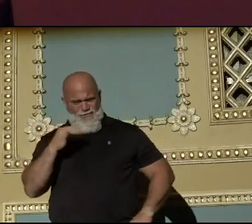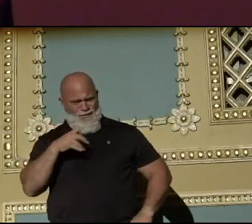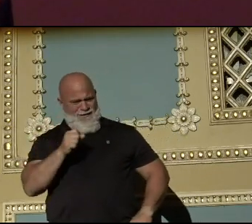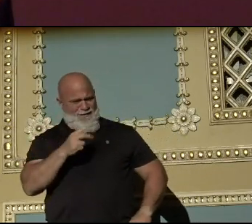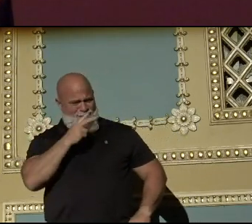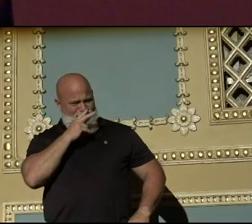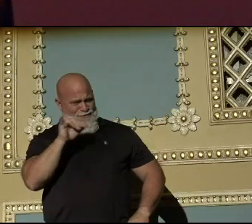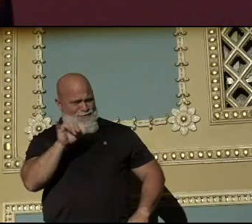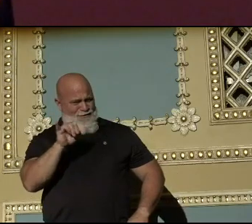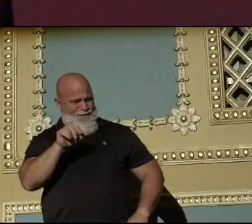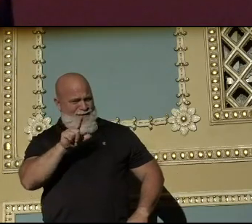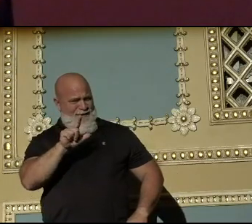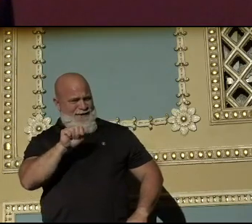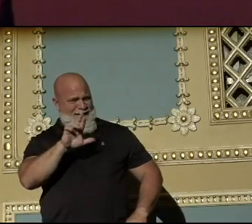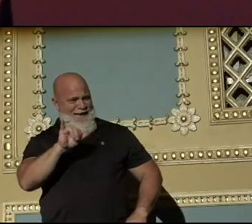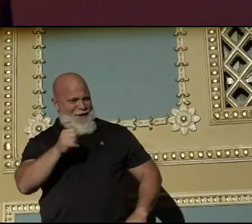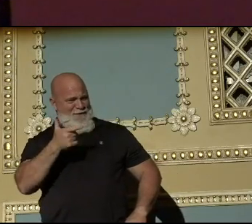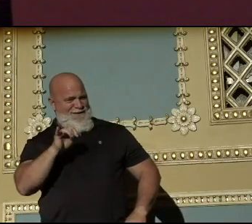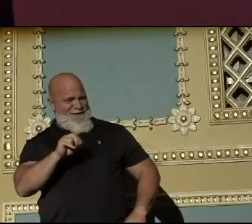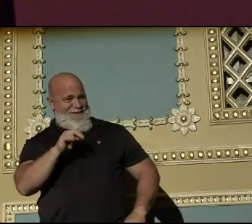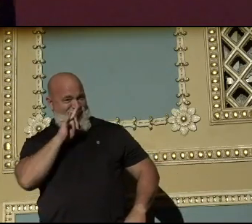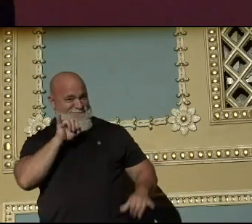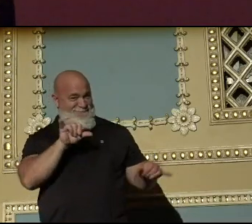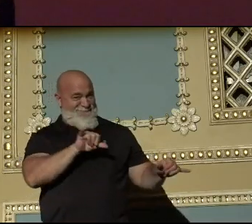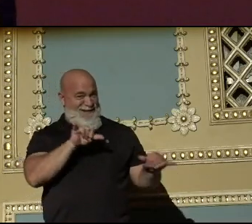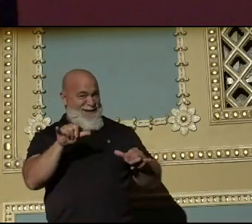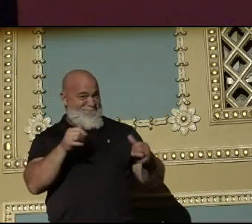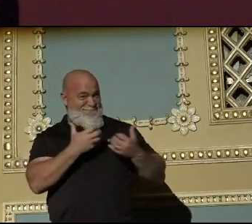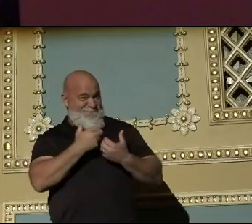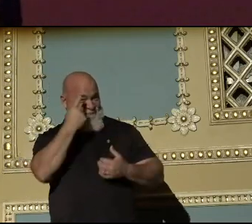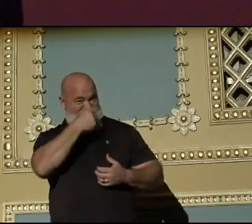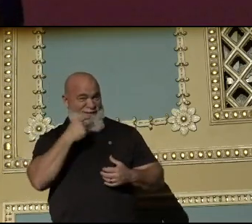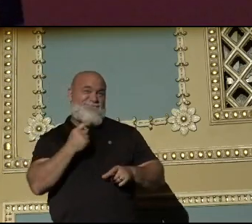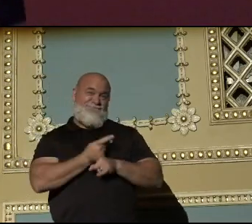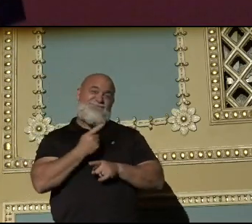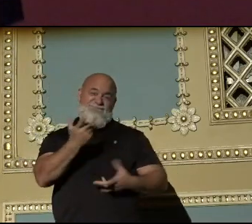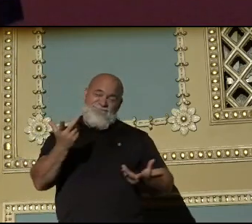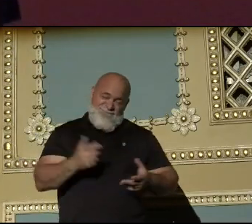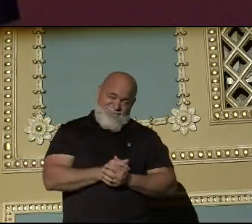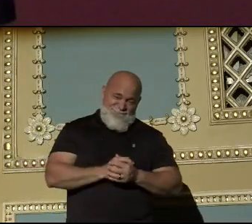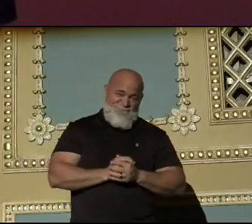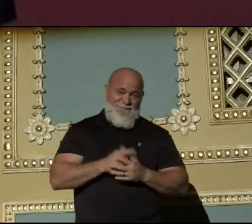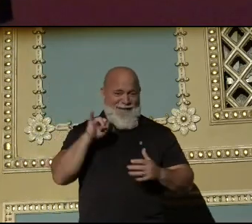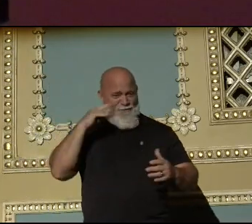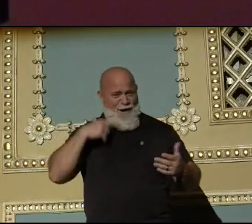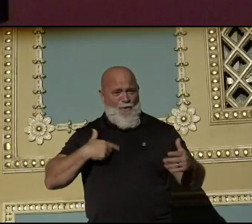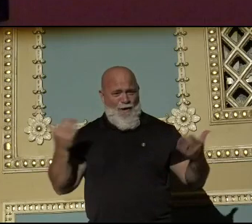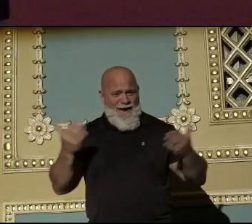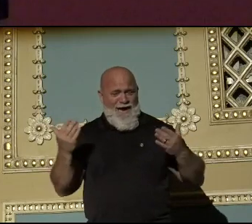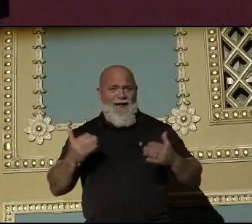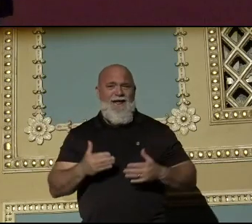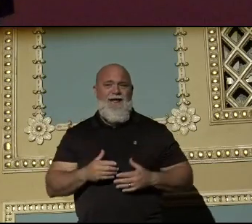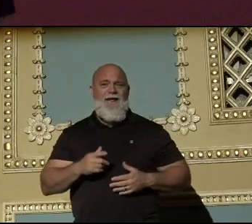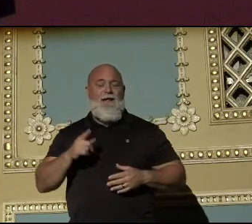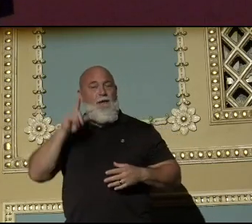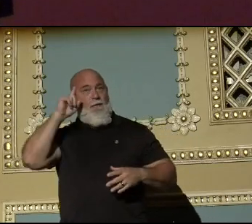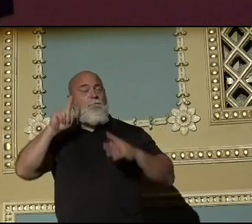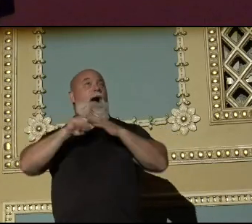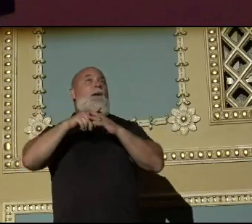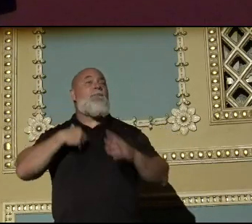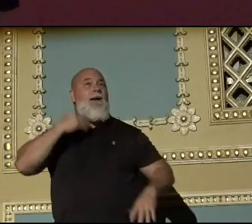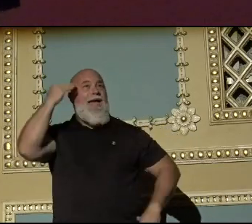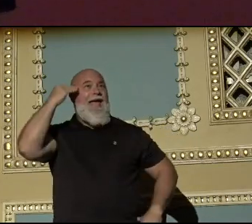looked an awfully lot like Larry Gatlin. Oh, that's right, he did. He did. Yeah. But it doesn't matter. That's why we're here. Well, he popped in my head, and